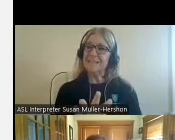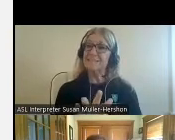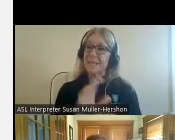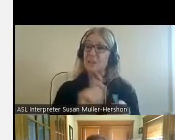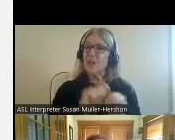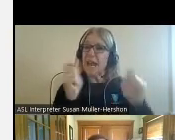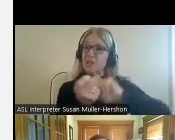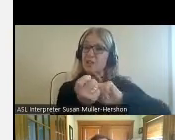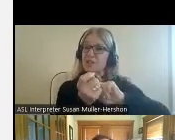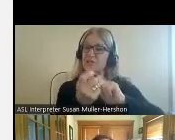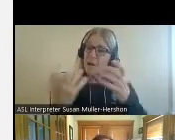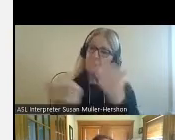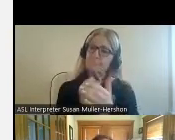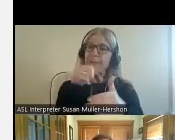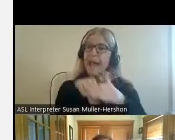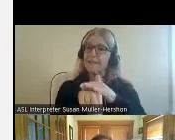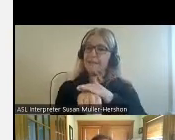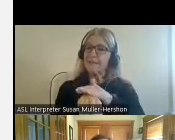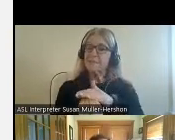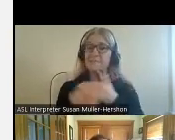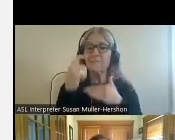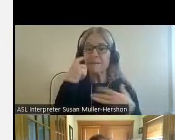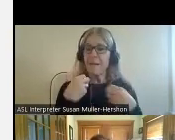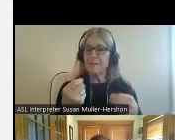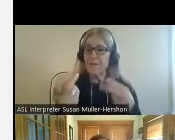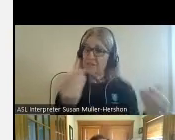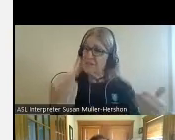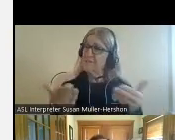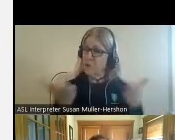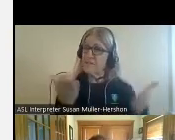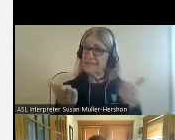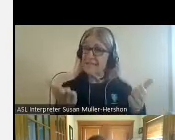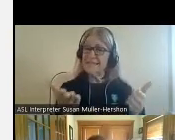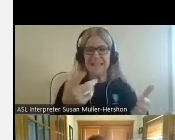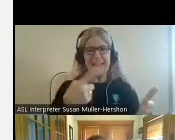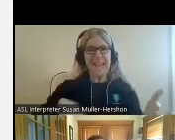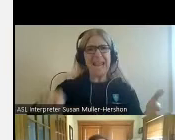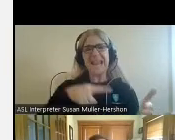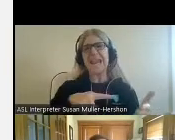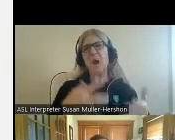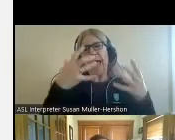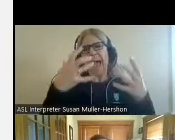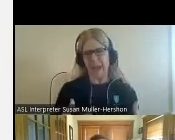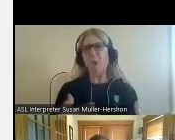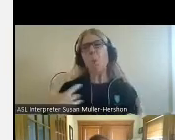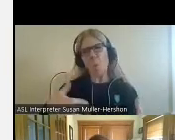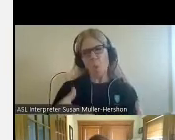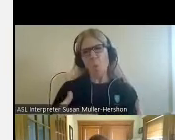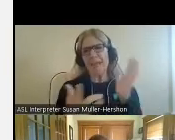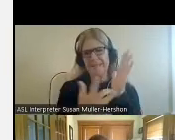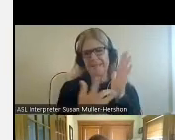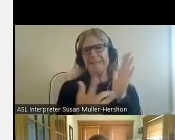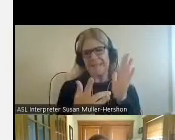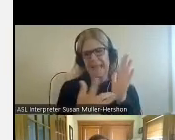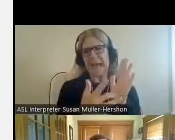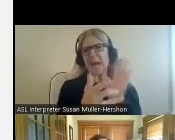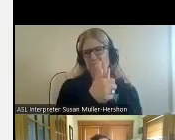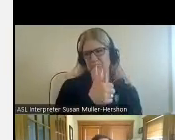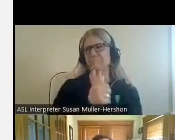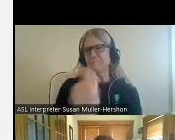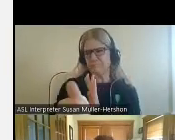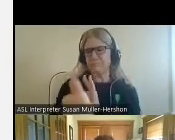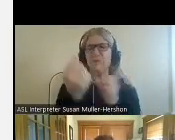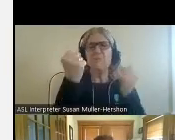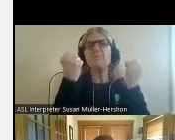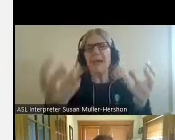care services. So we live in a pretty tech-heavy world, so there were a lot of resources that were